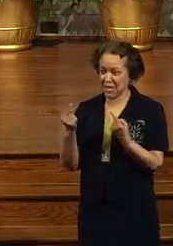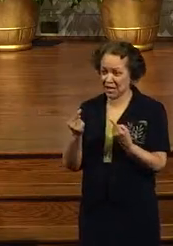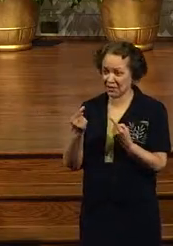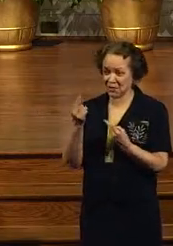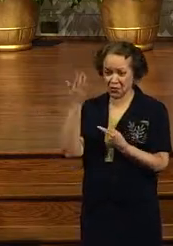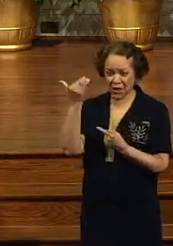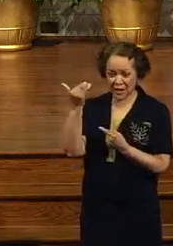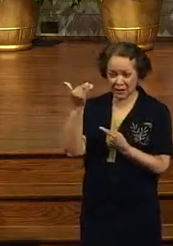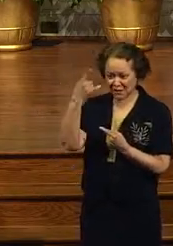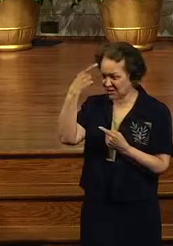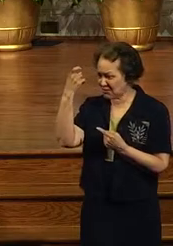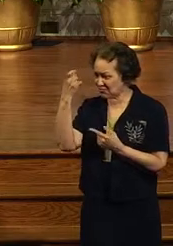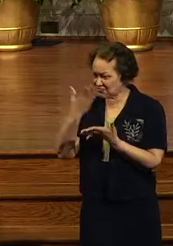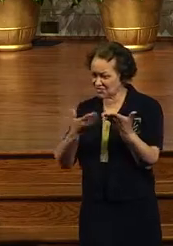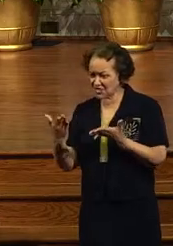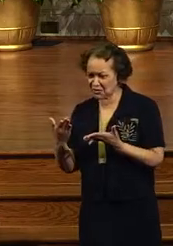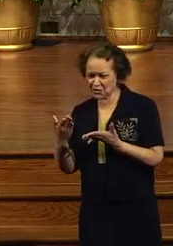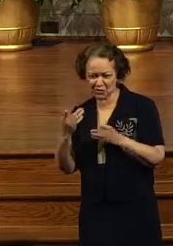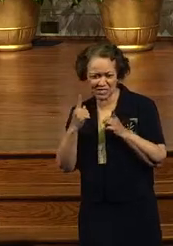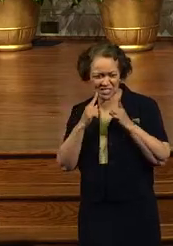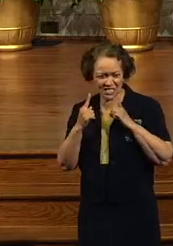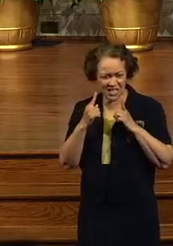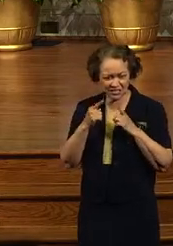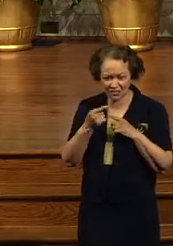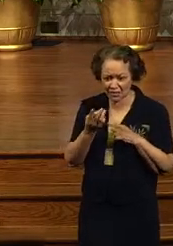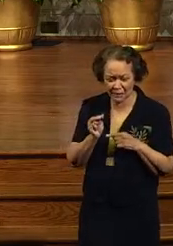because something was said,